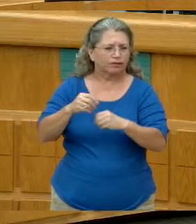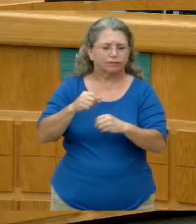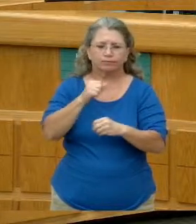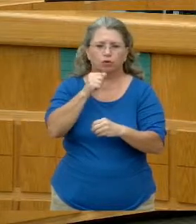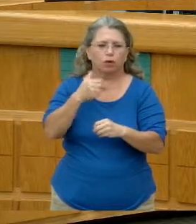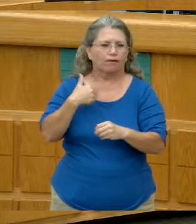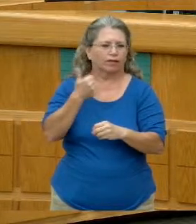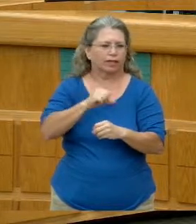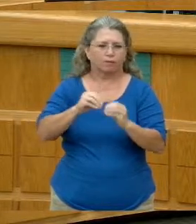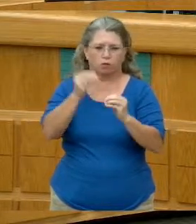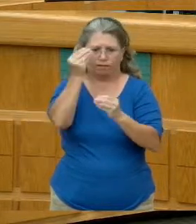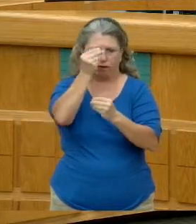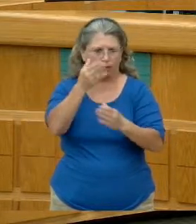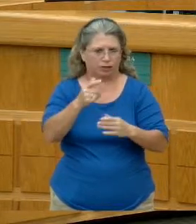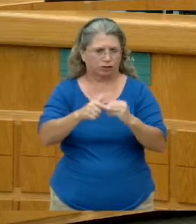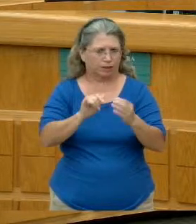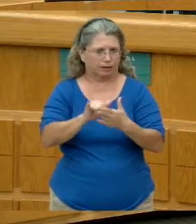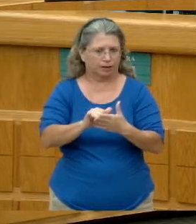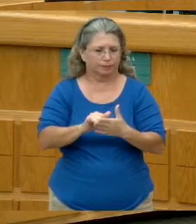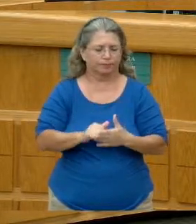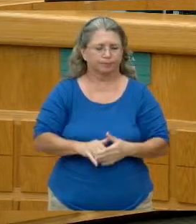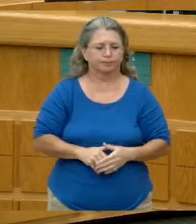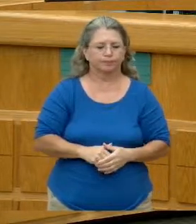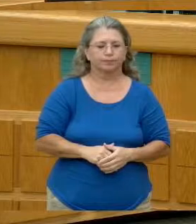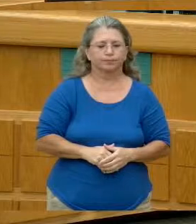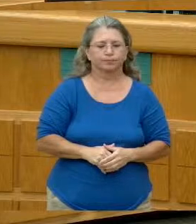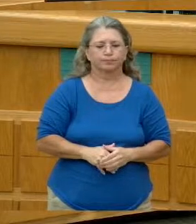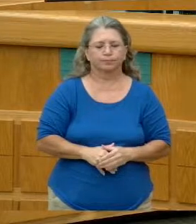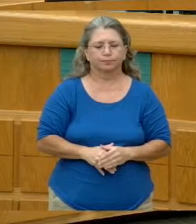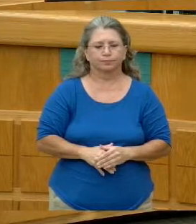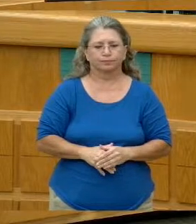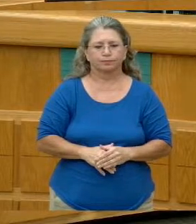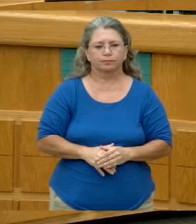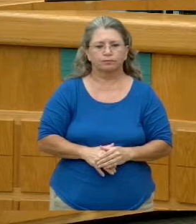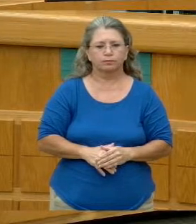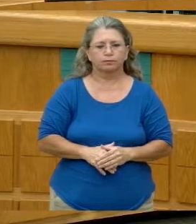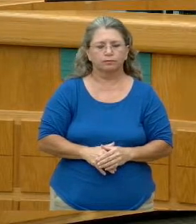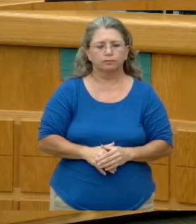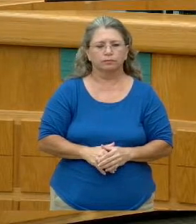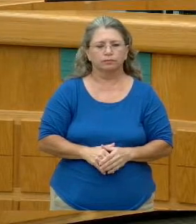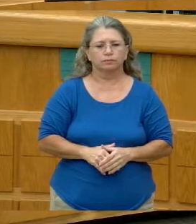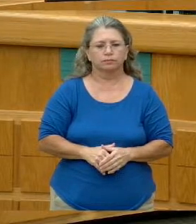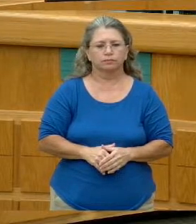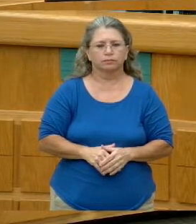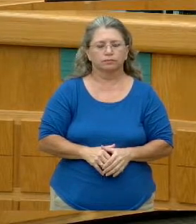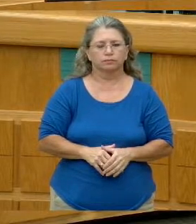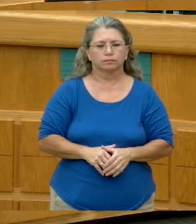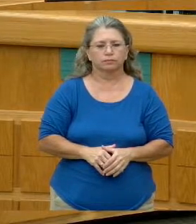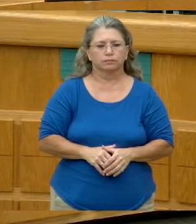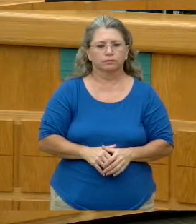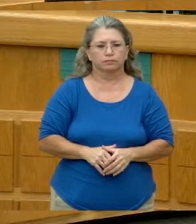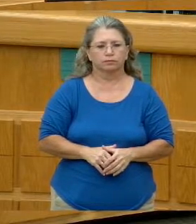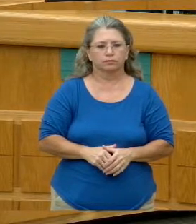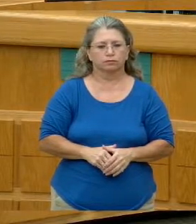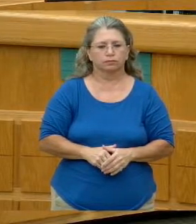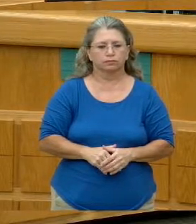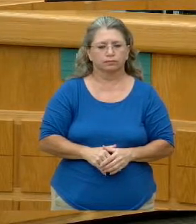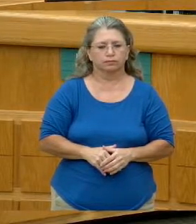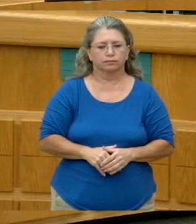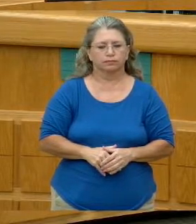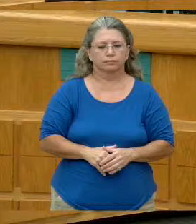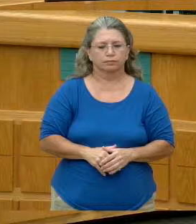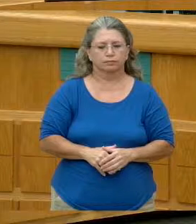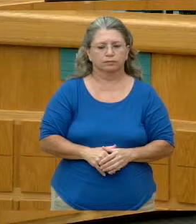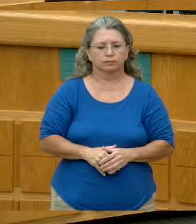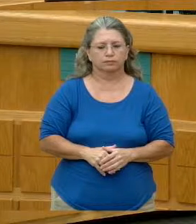Nuestros registros muestran que hemos tenido un bebé menor de 6 meses que falleció. Él resultó positivo por COVID-19. Su causa de